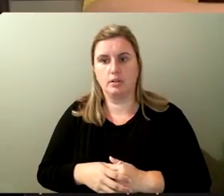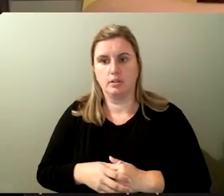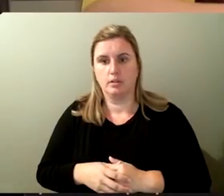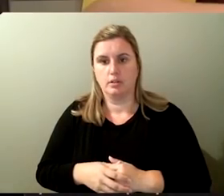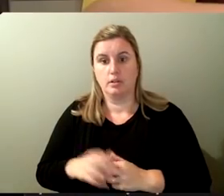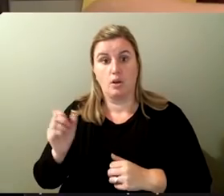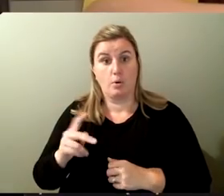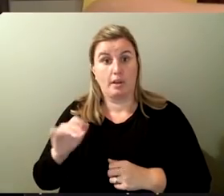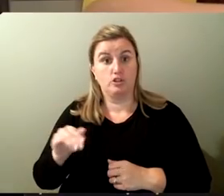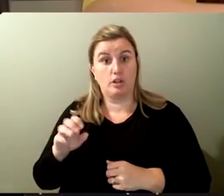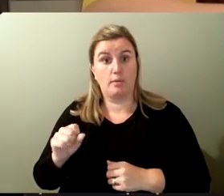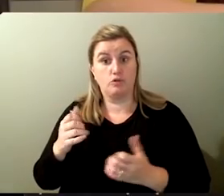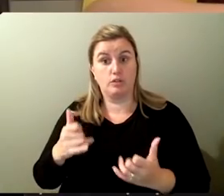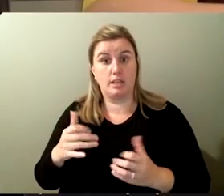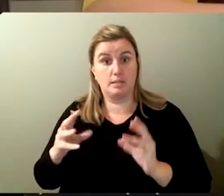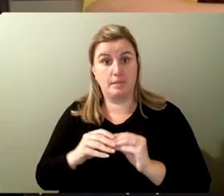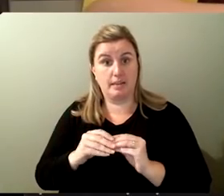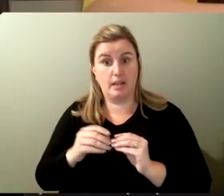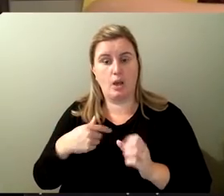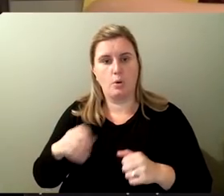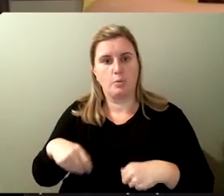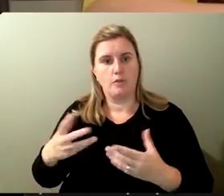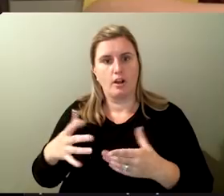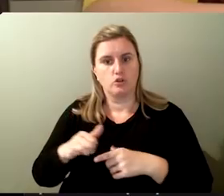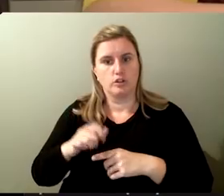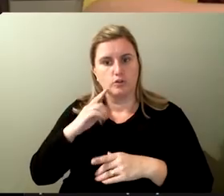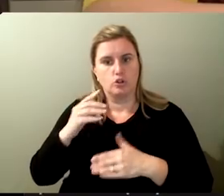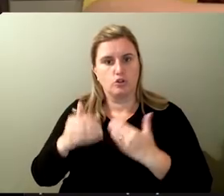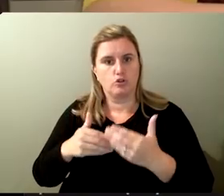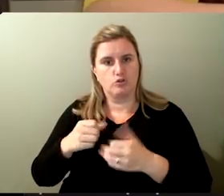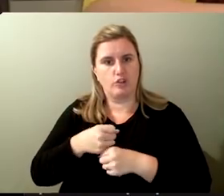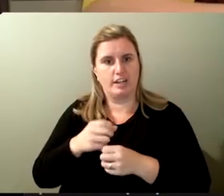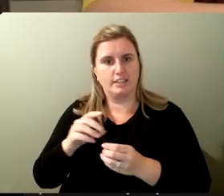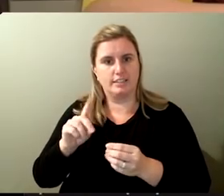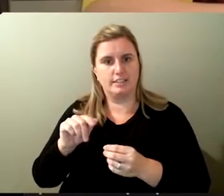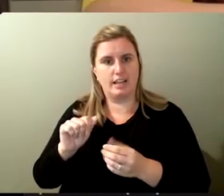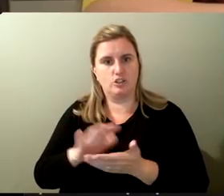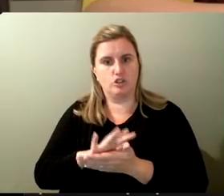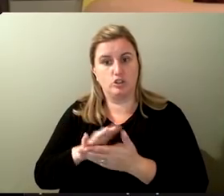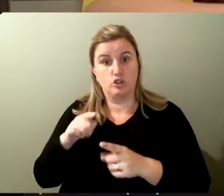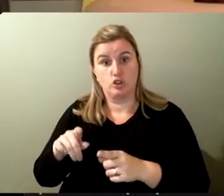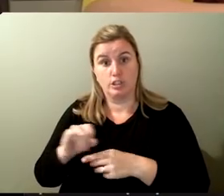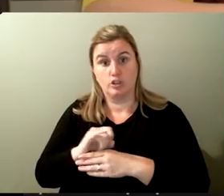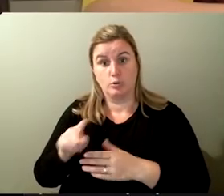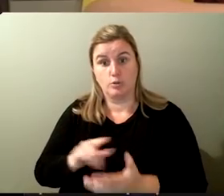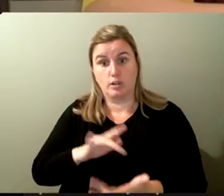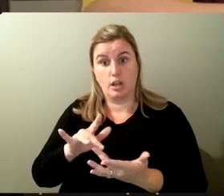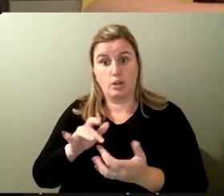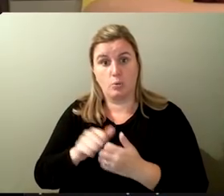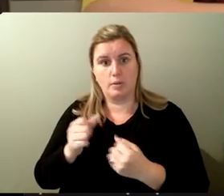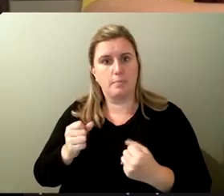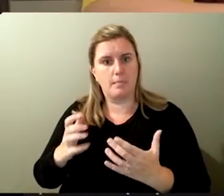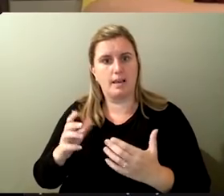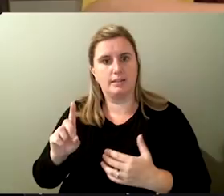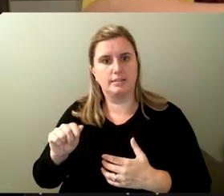Okay, James, for today's meeting, I want to provide training for creating a data sheet. During your internship, you've come in contact with many data